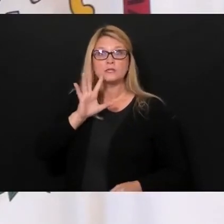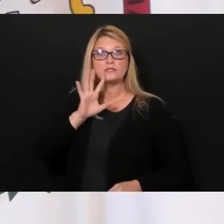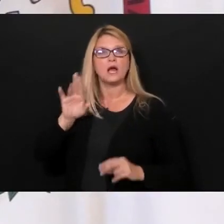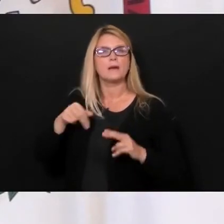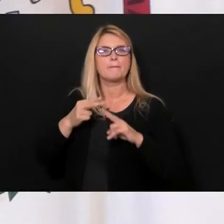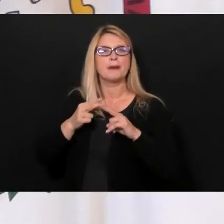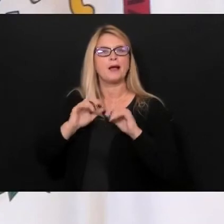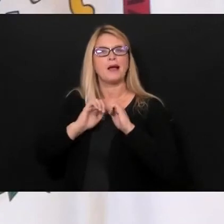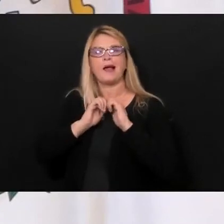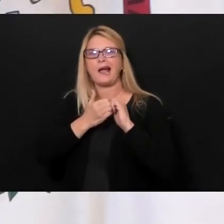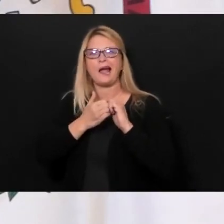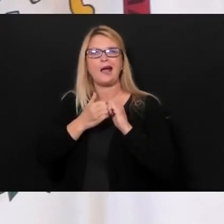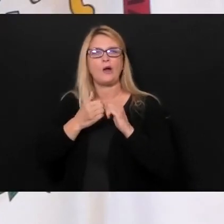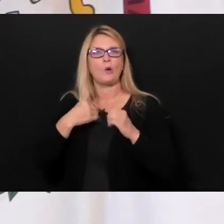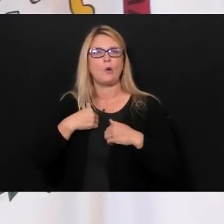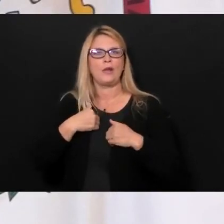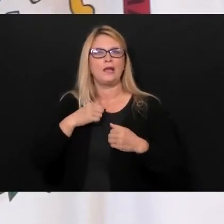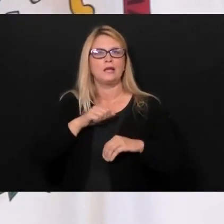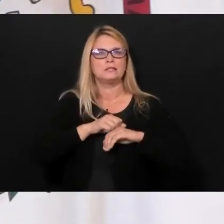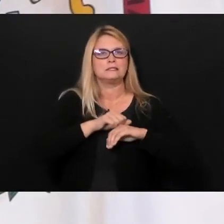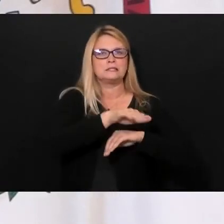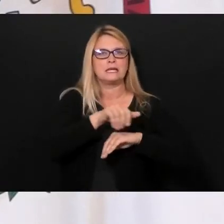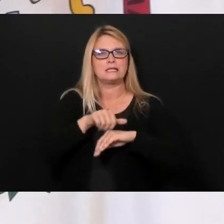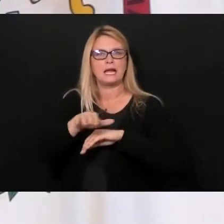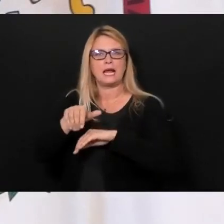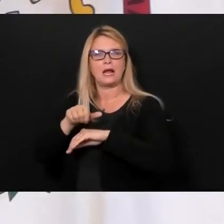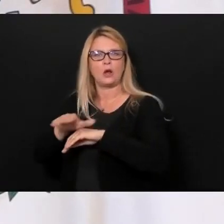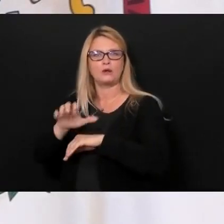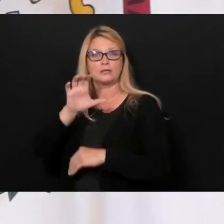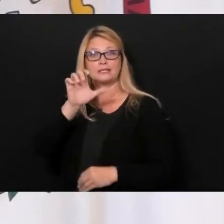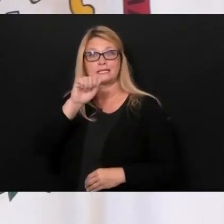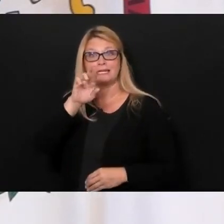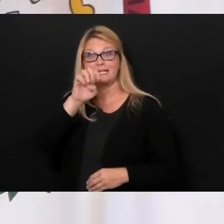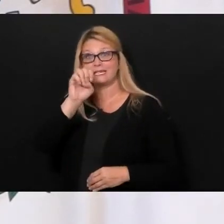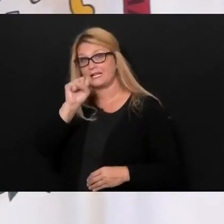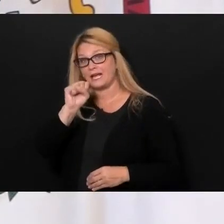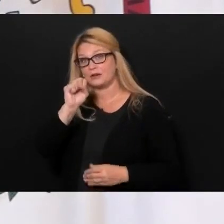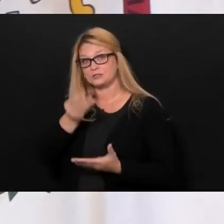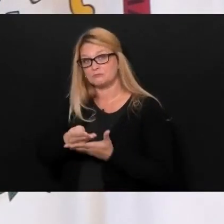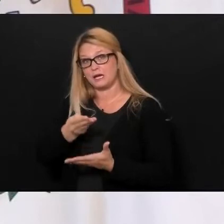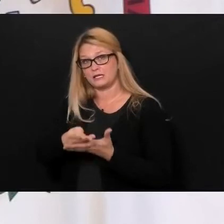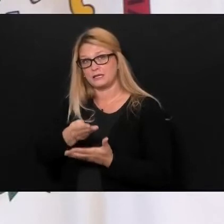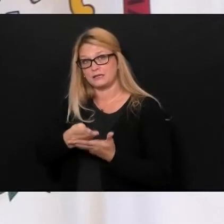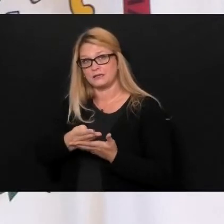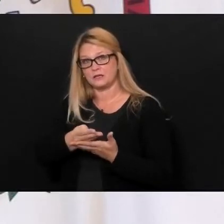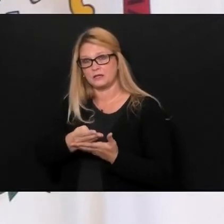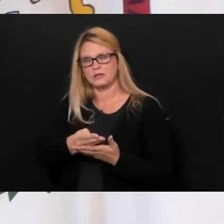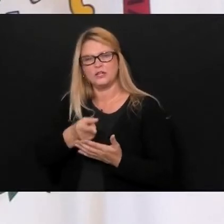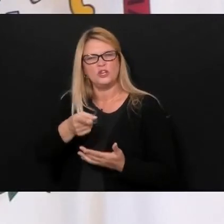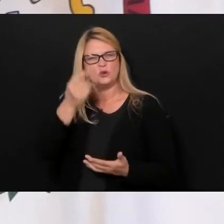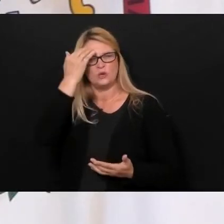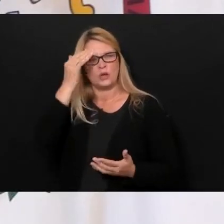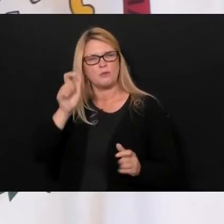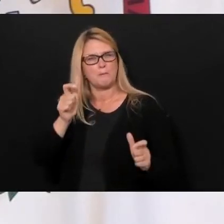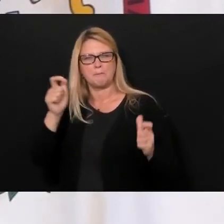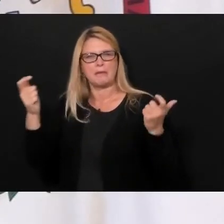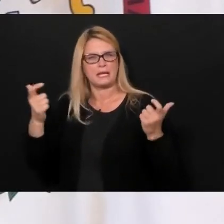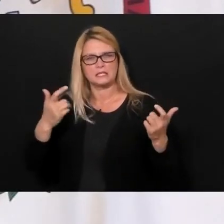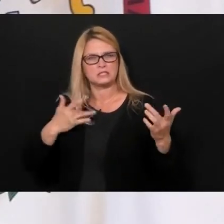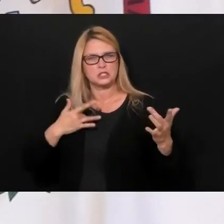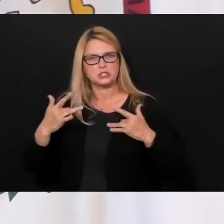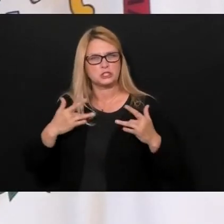administer CARES money. You know, and you know what one of the biggest concerns of all was? And